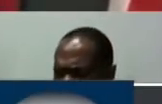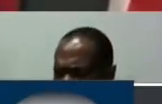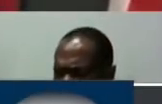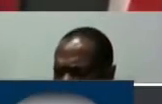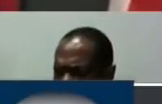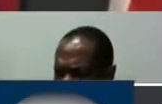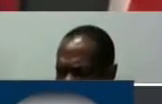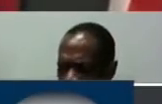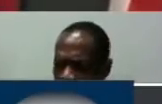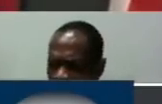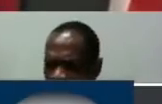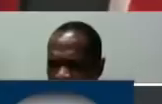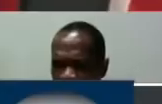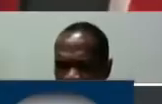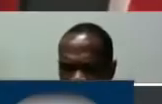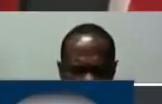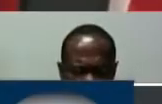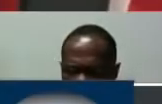get vaccinated.